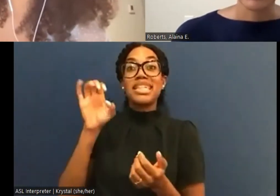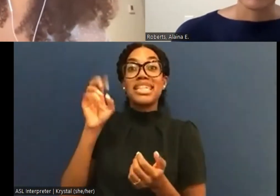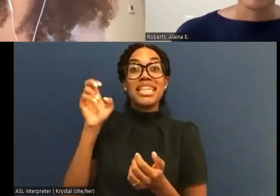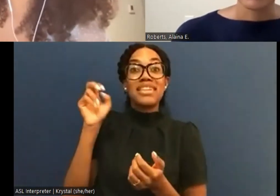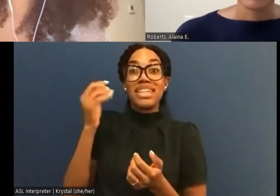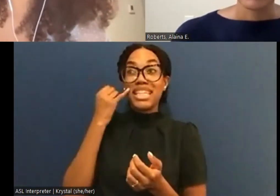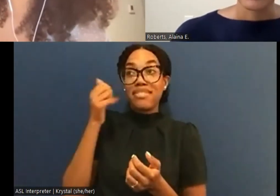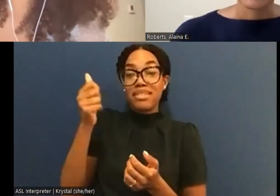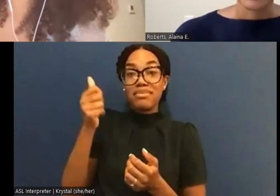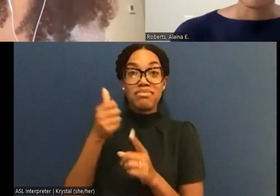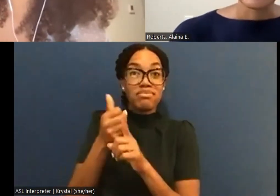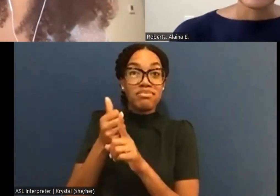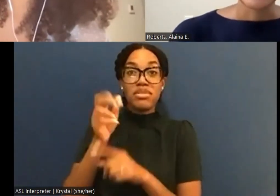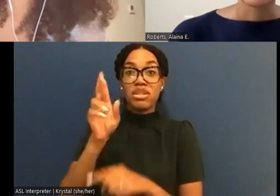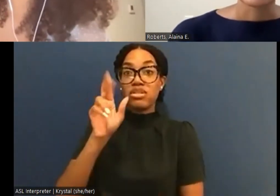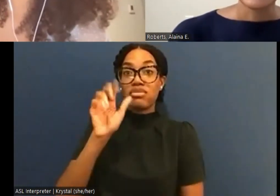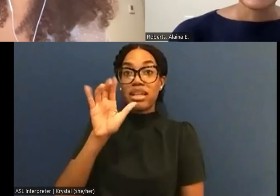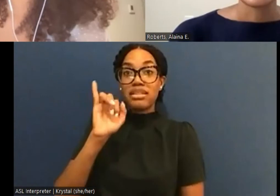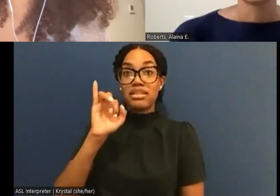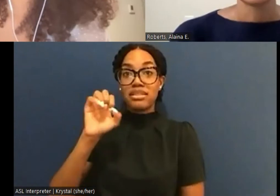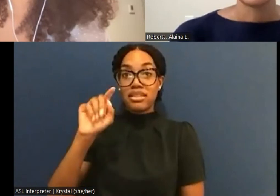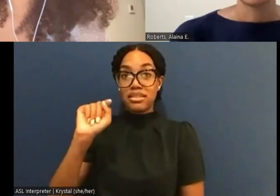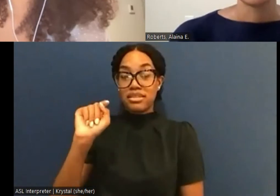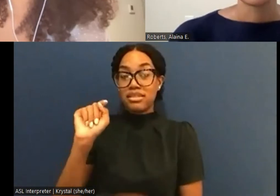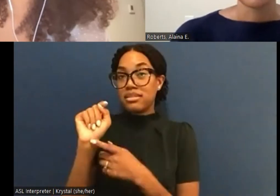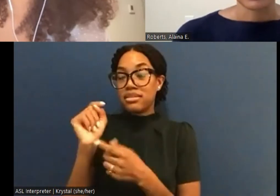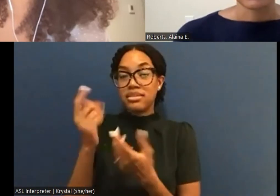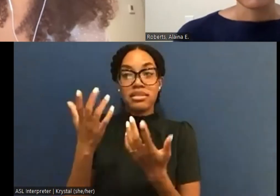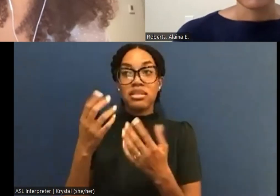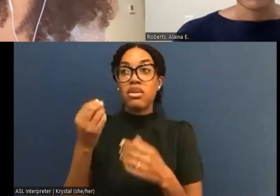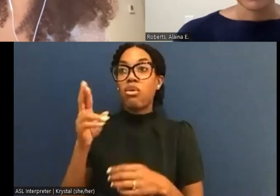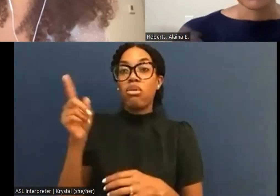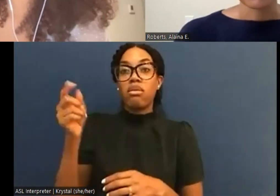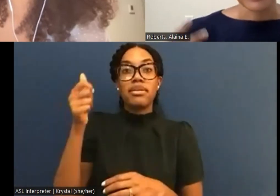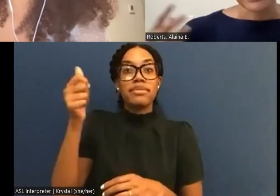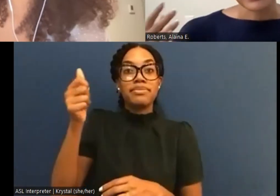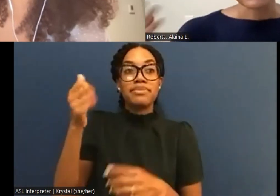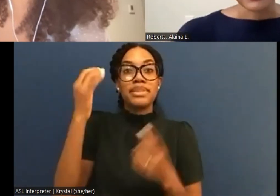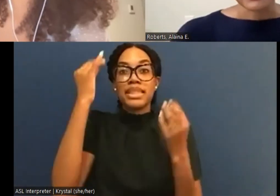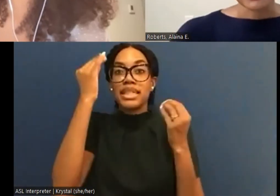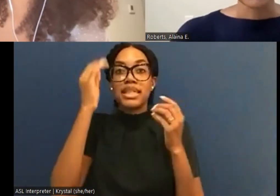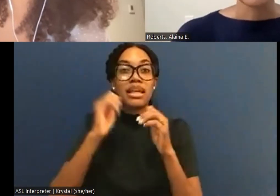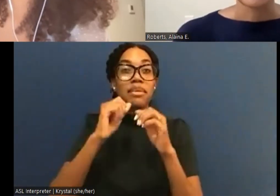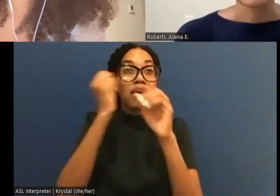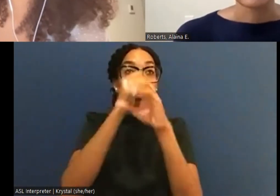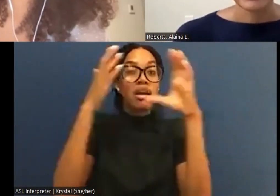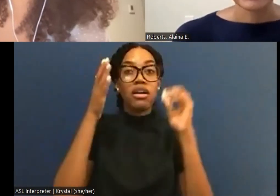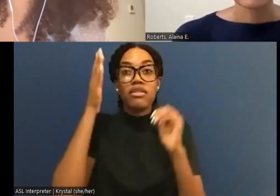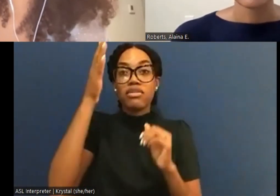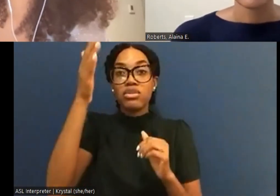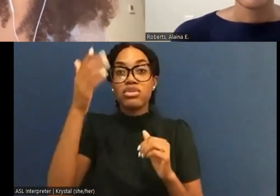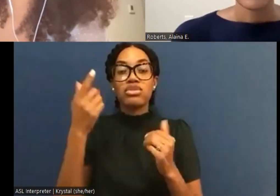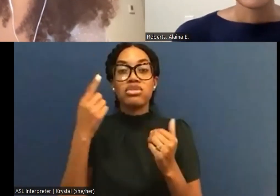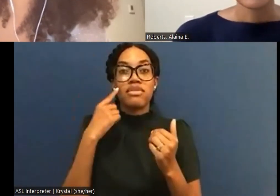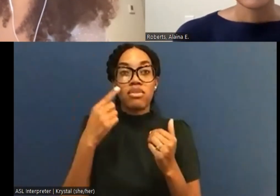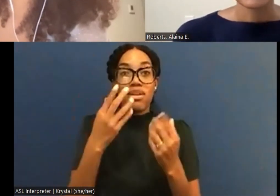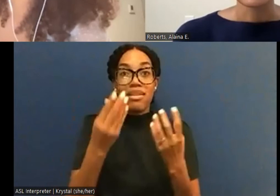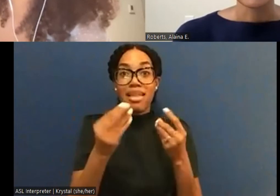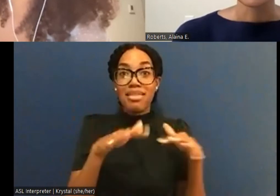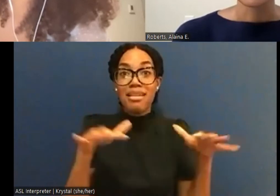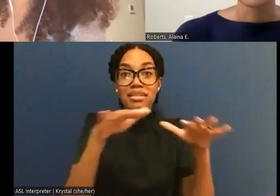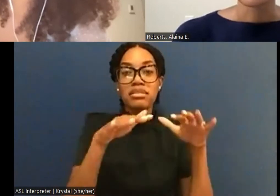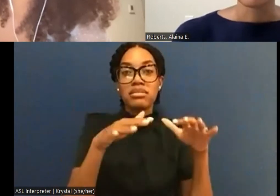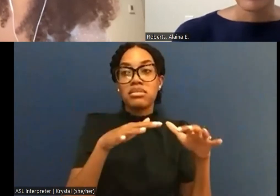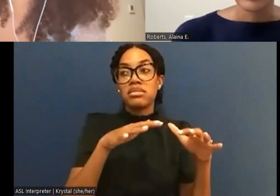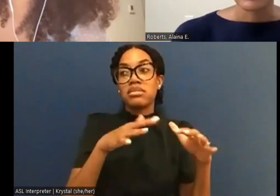thinking about what that's going to mean down the line in terms of incorporating this land into the United States, I still think